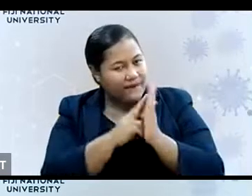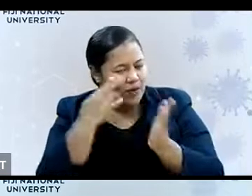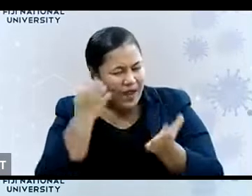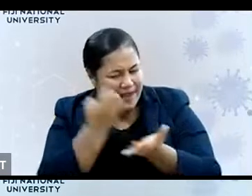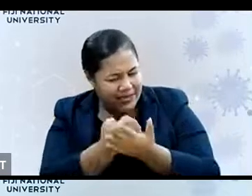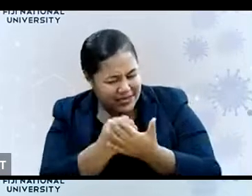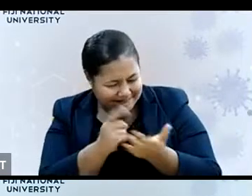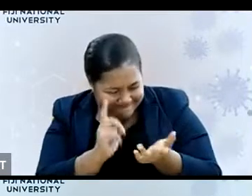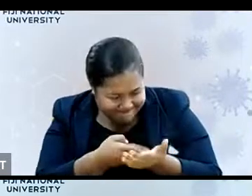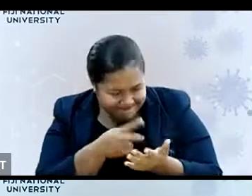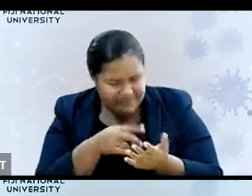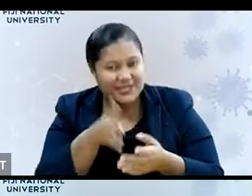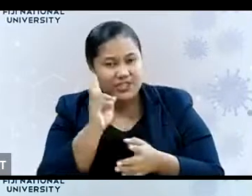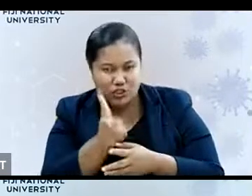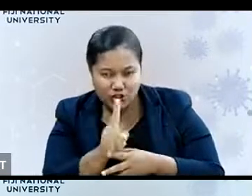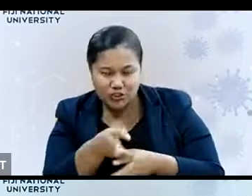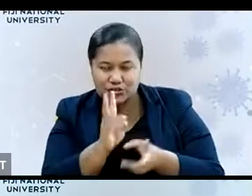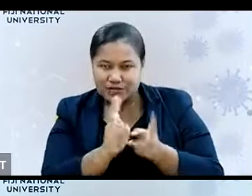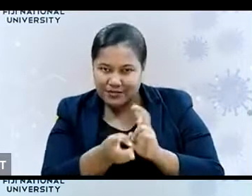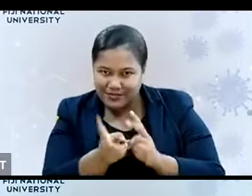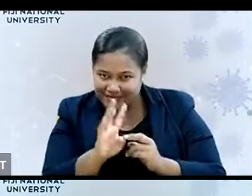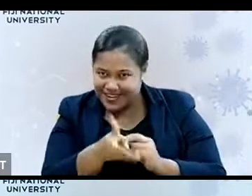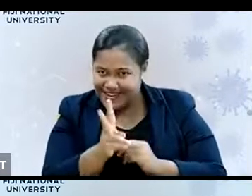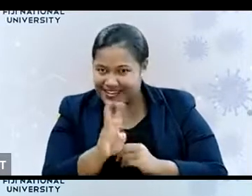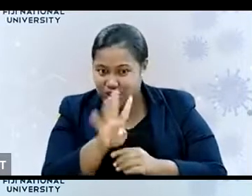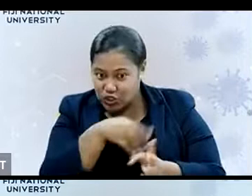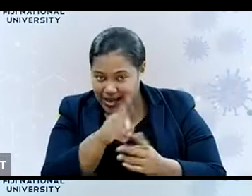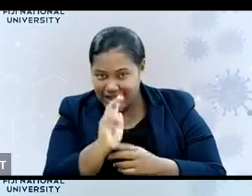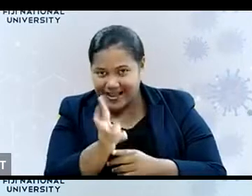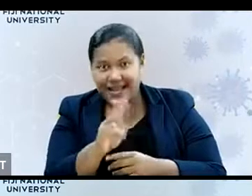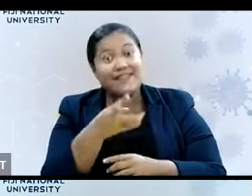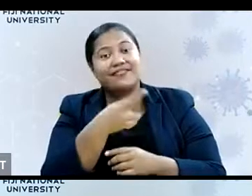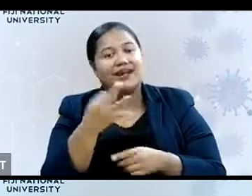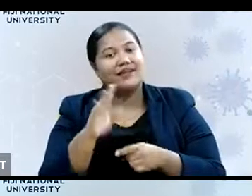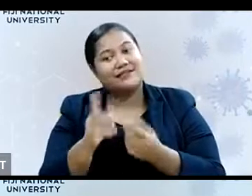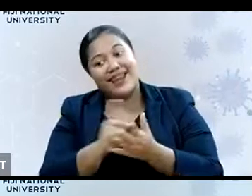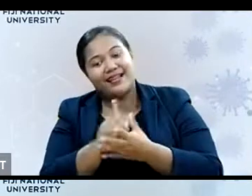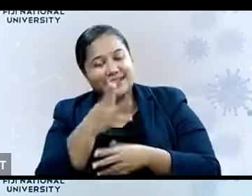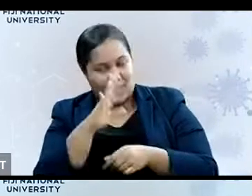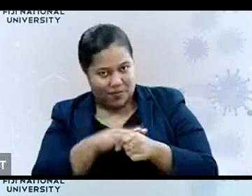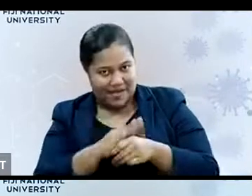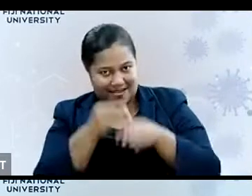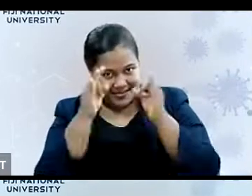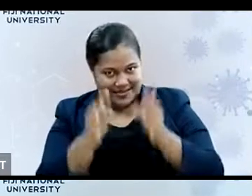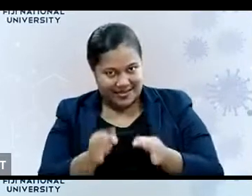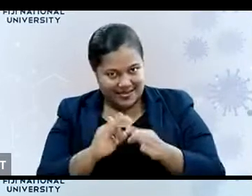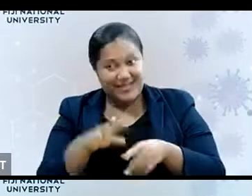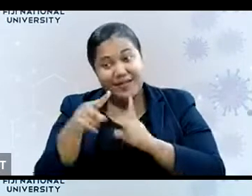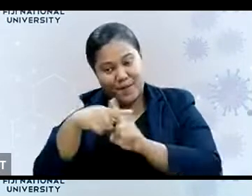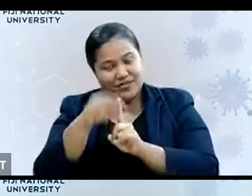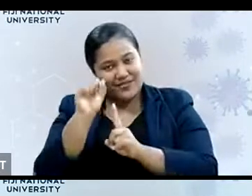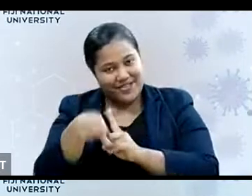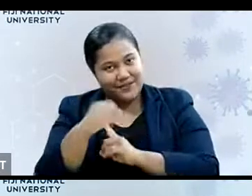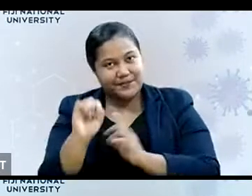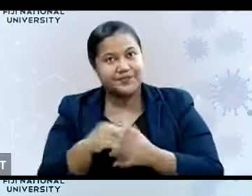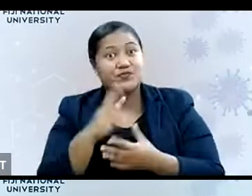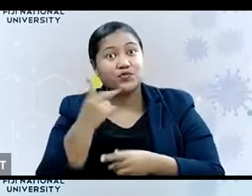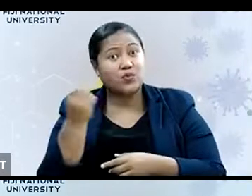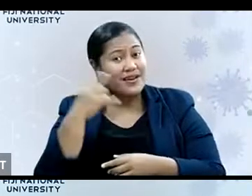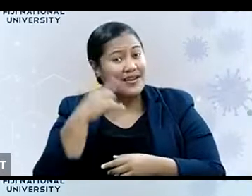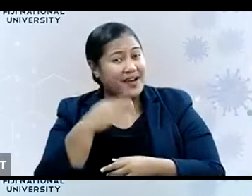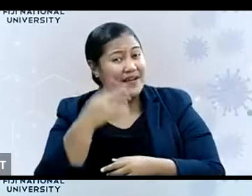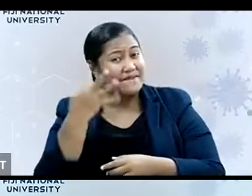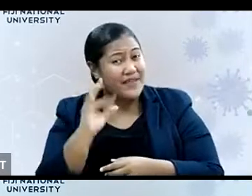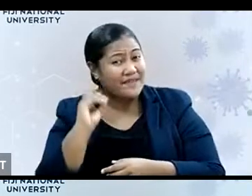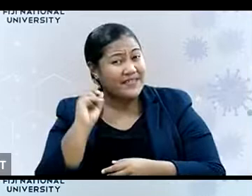repeat samples and then make a decision whether that's a false positive or not. But yes, again, after doing 150,000 tests in Fiji, we have